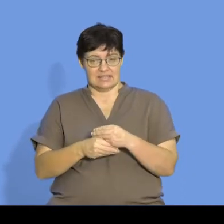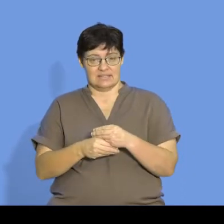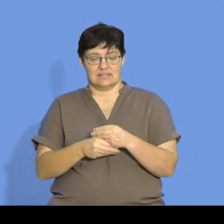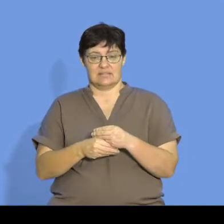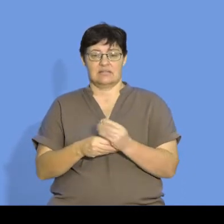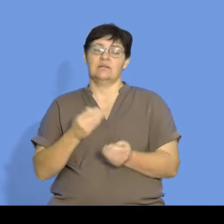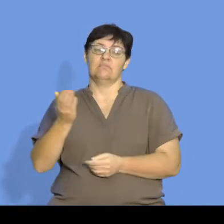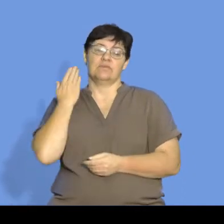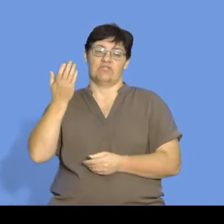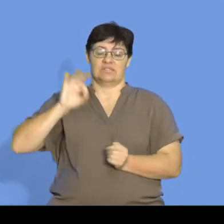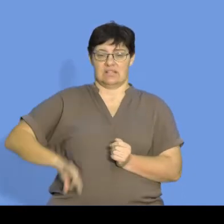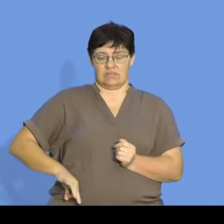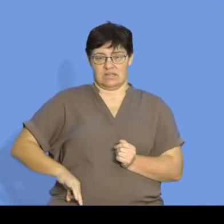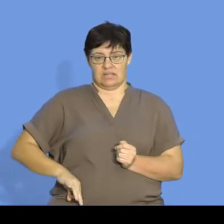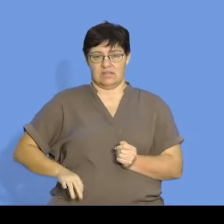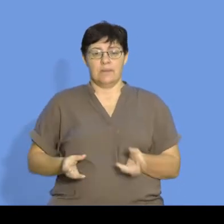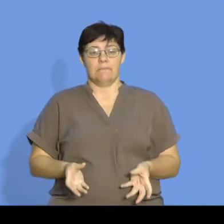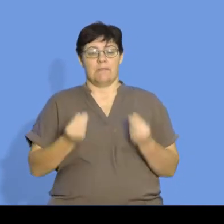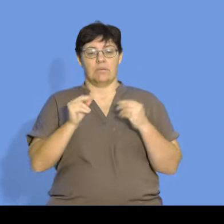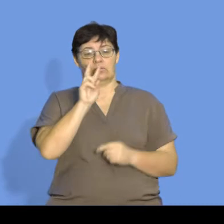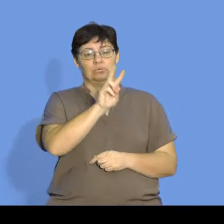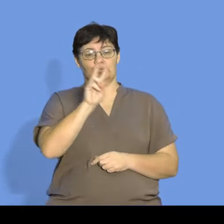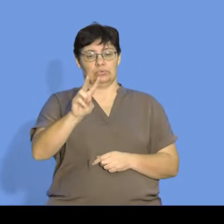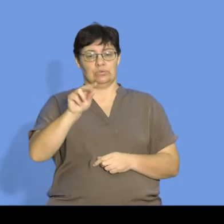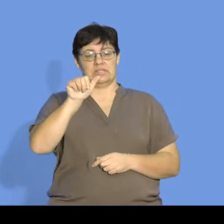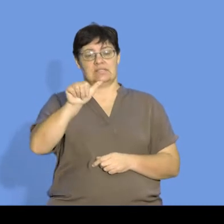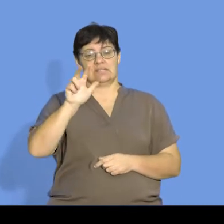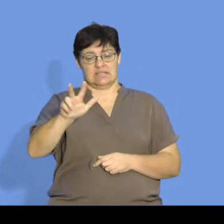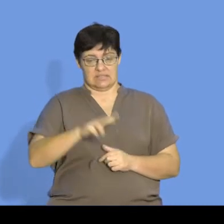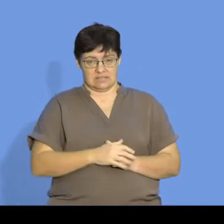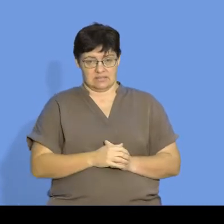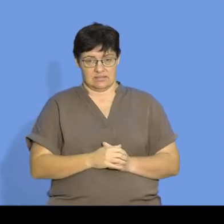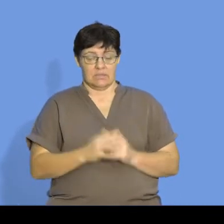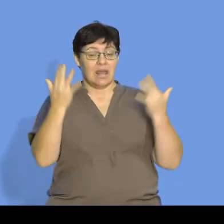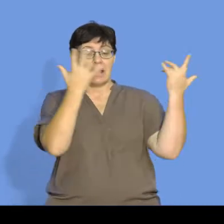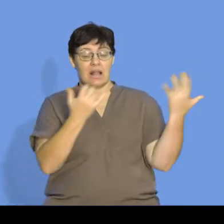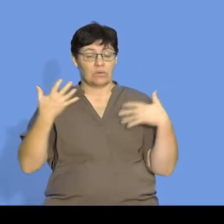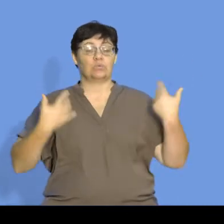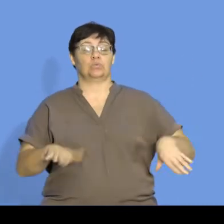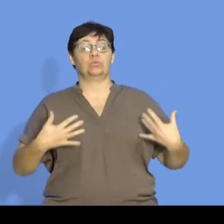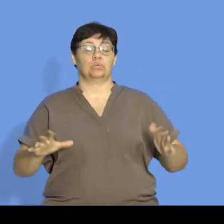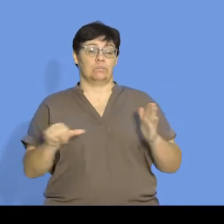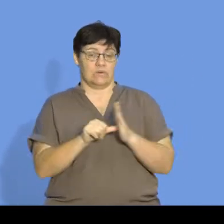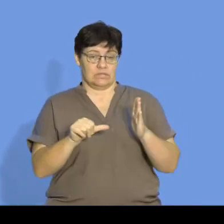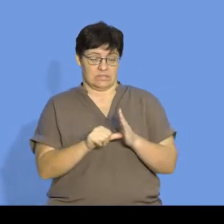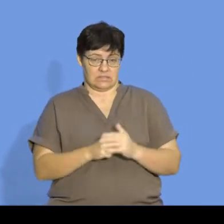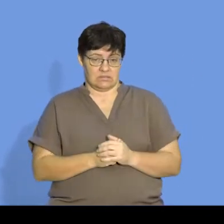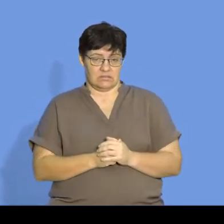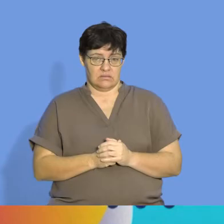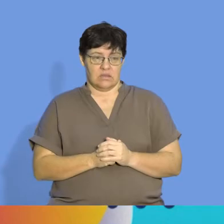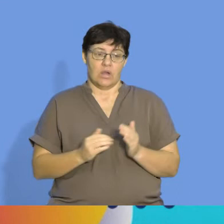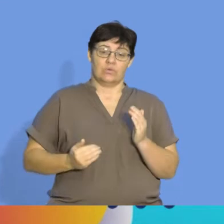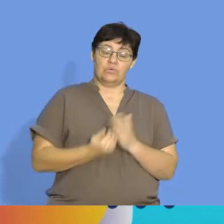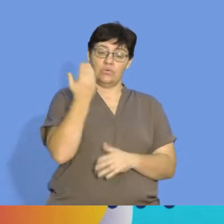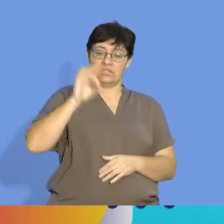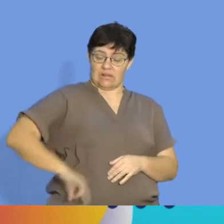add that with the previous salary to give you a figure of 2268. Now watch this calculation, very important guys.